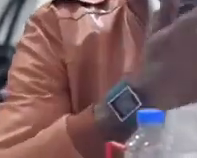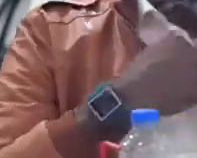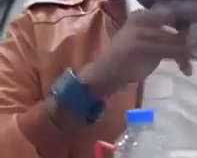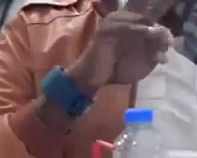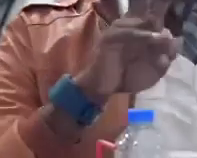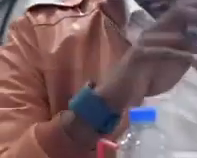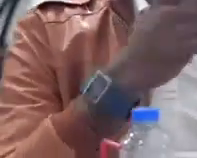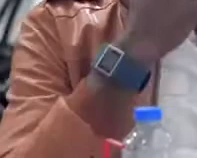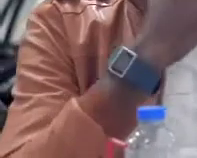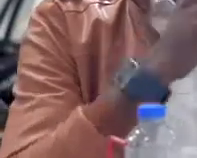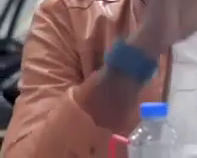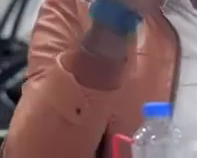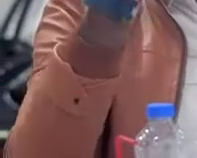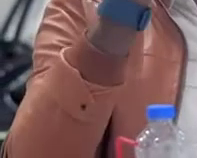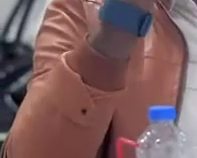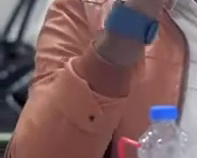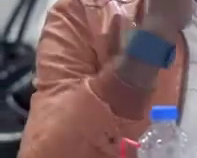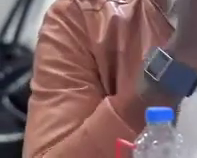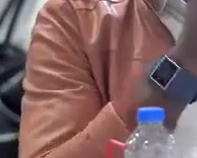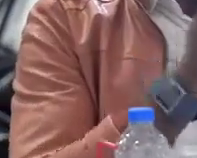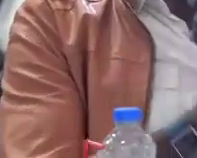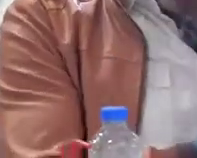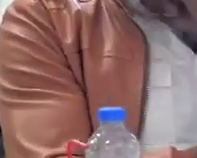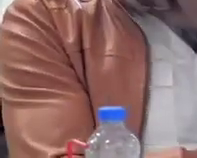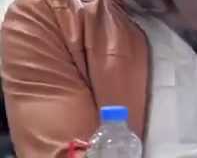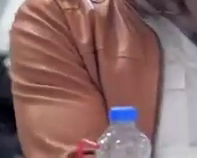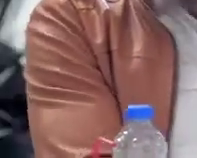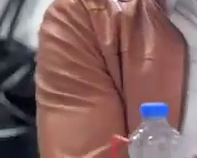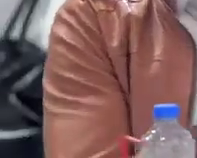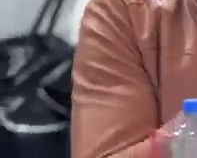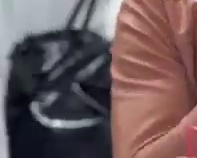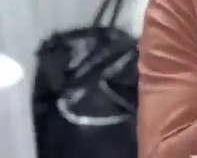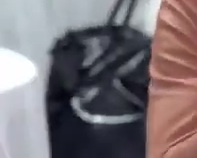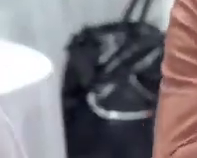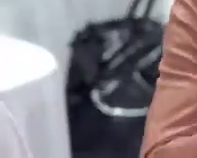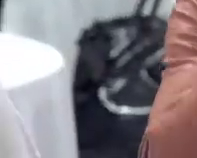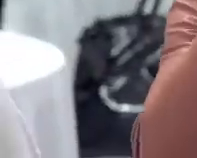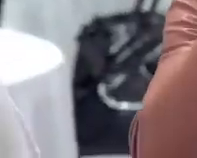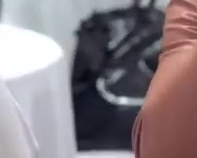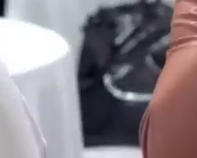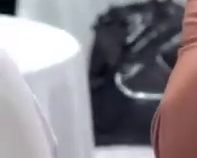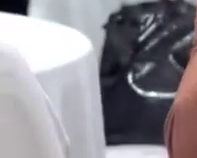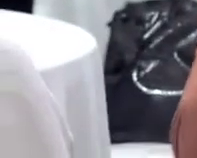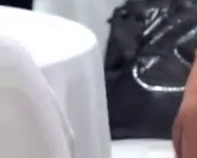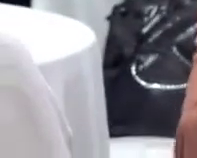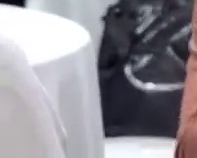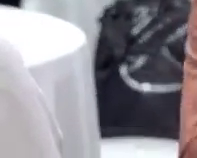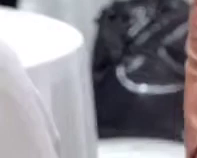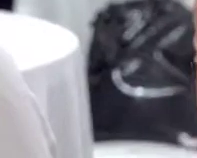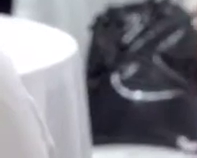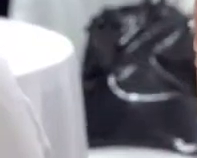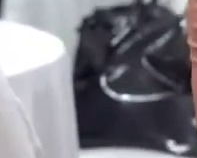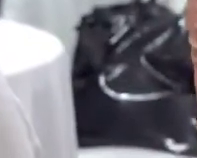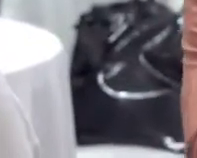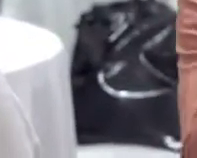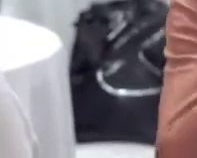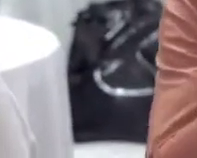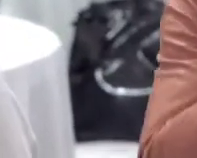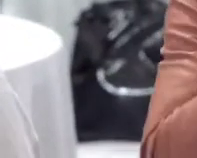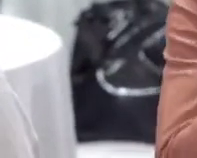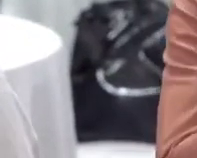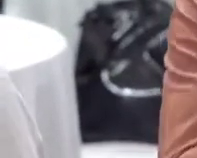When I compare both societies, the issue as well, the issue of poor versus